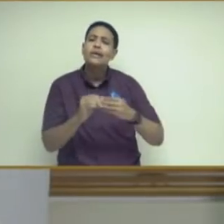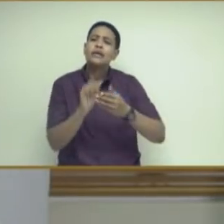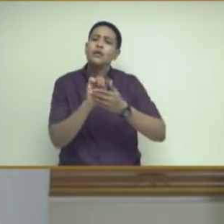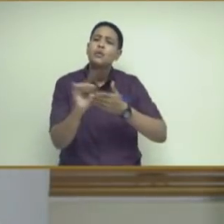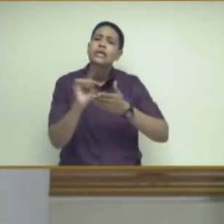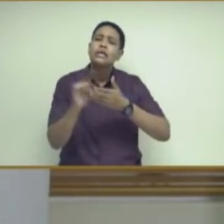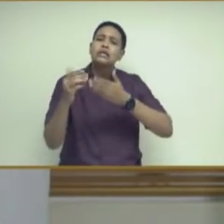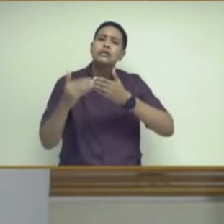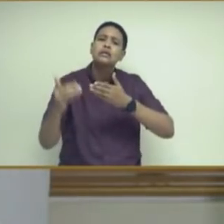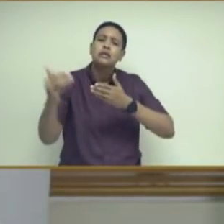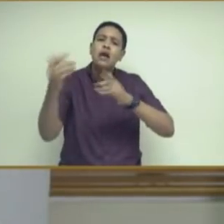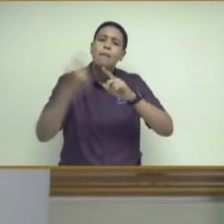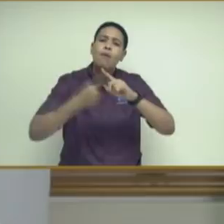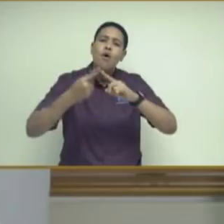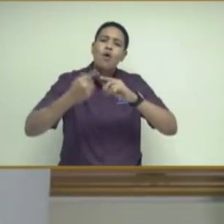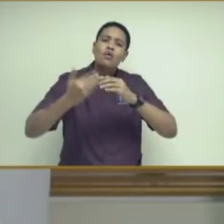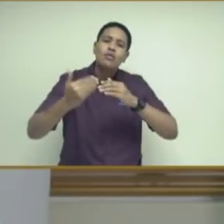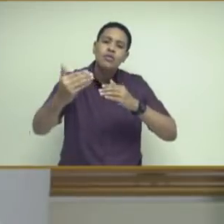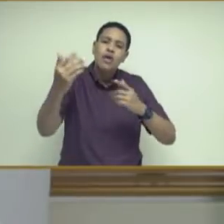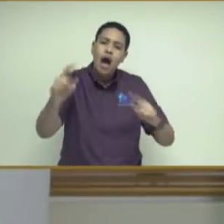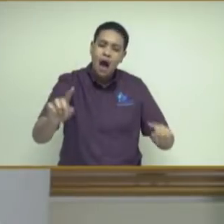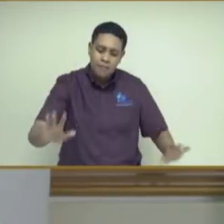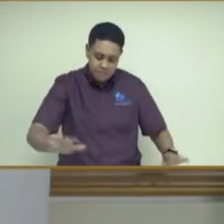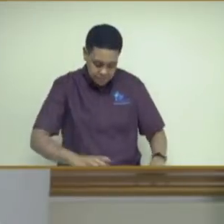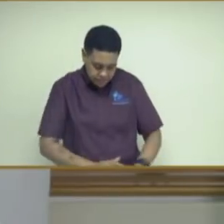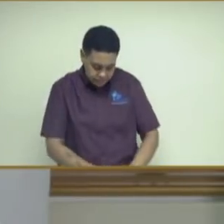weeks and in the months ahead.